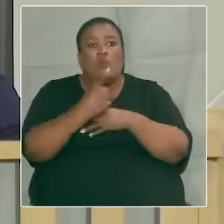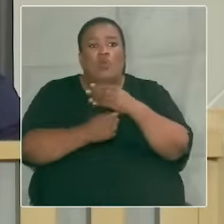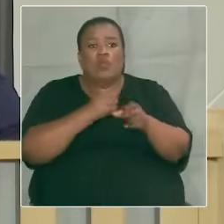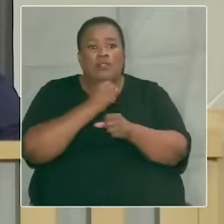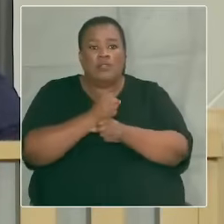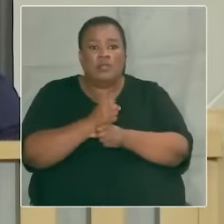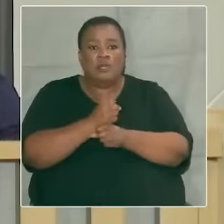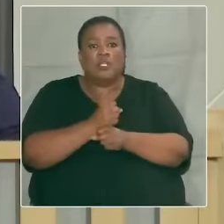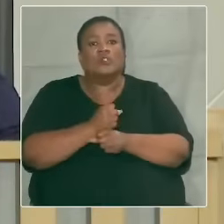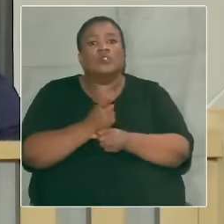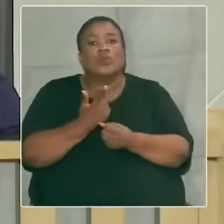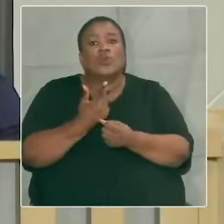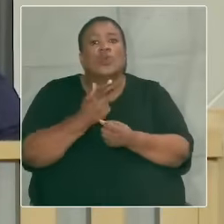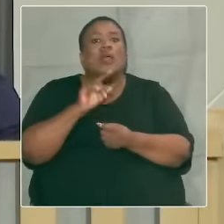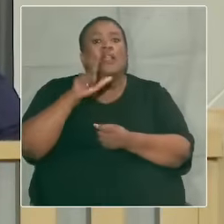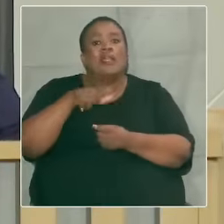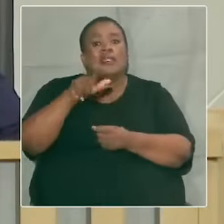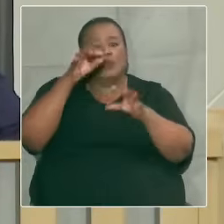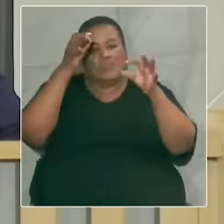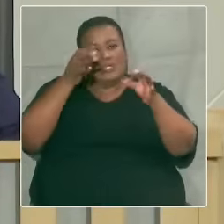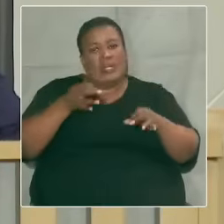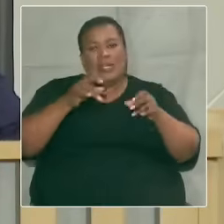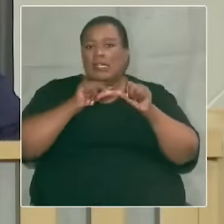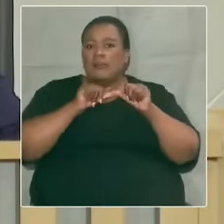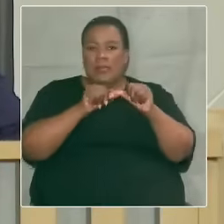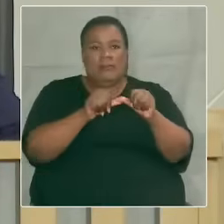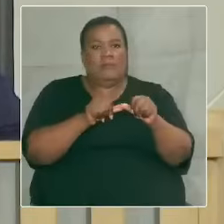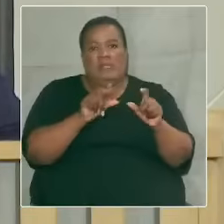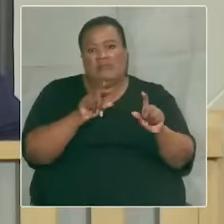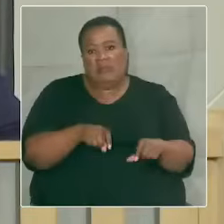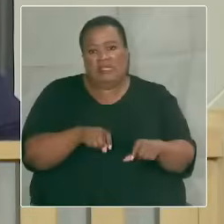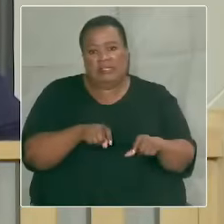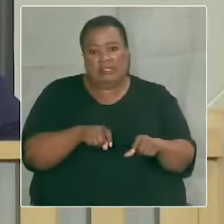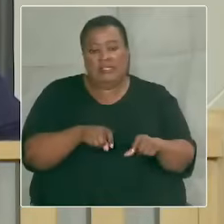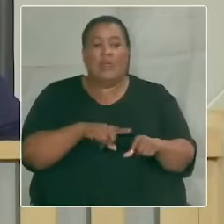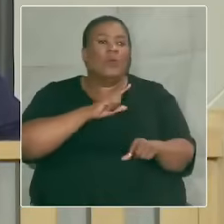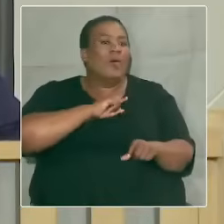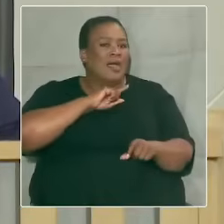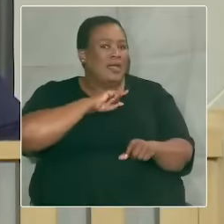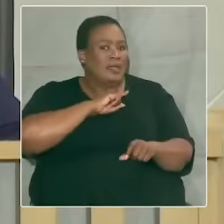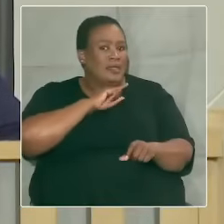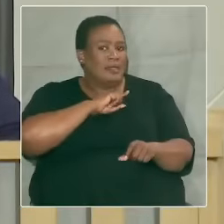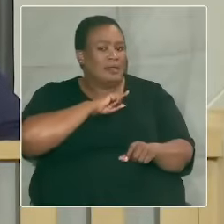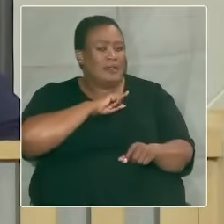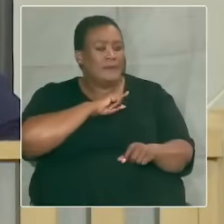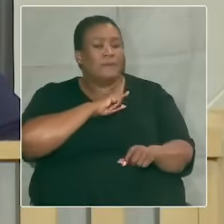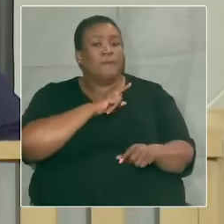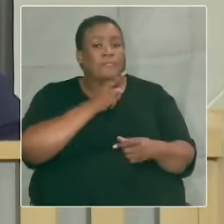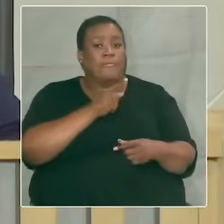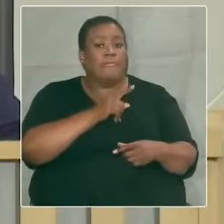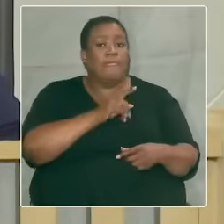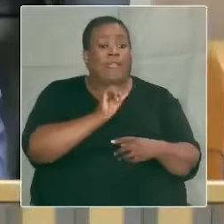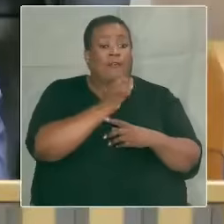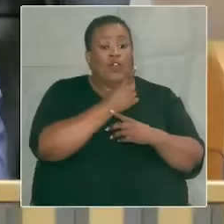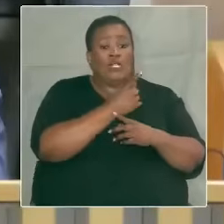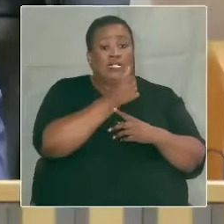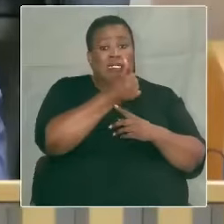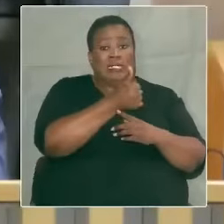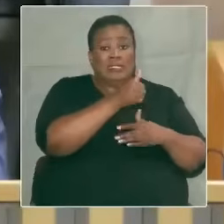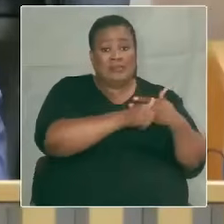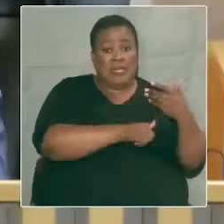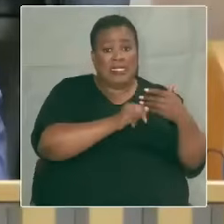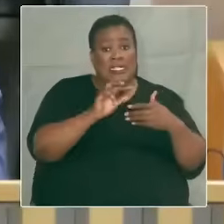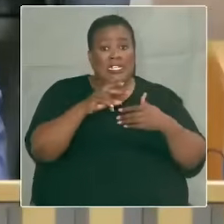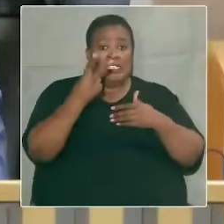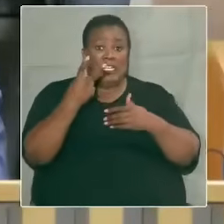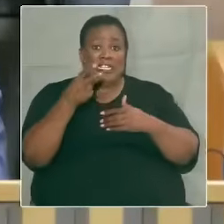permanent. Why it happens that way was that during the first 6 months and the second 6 months, the